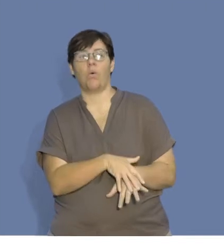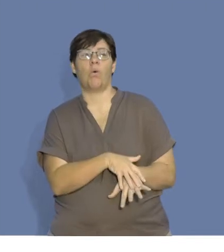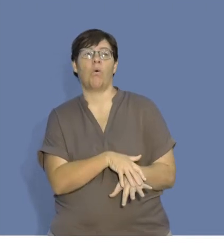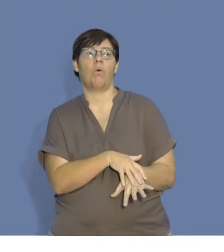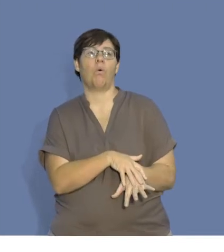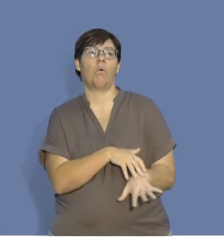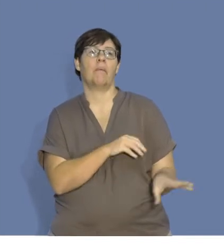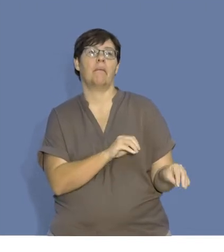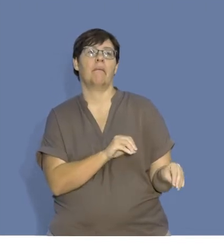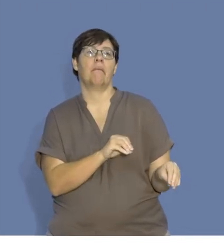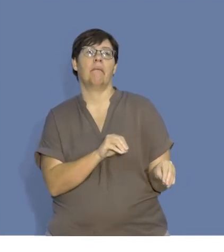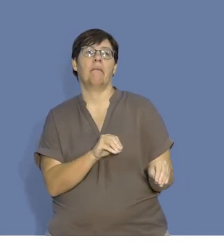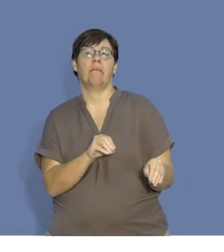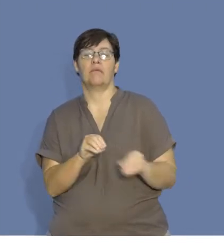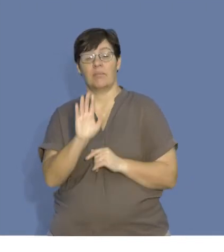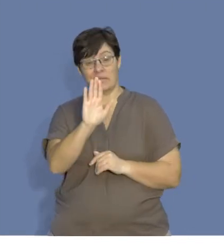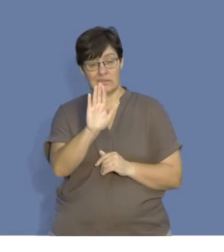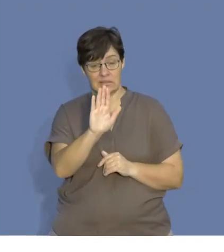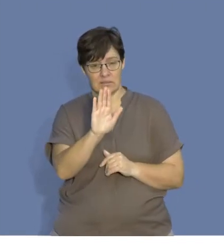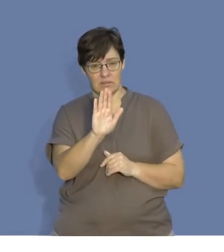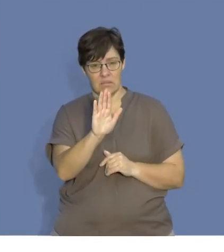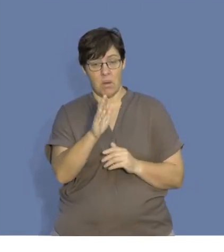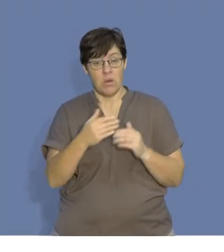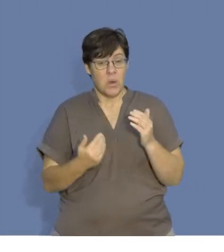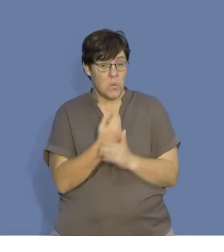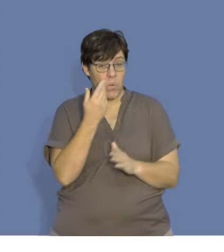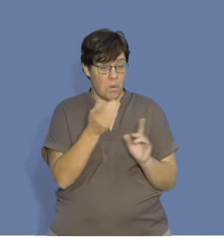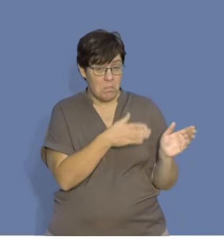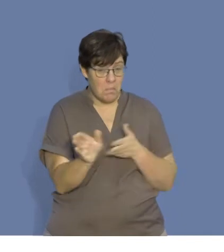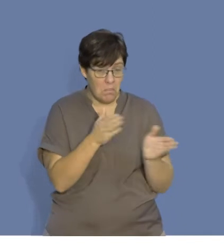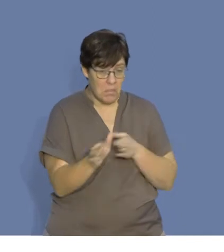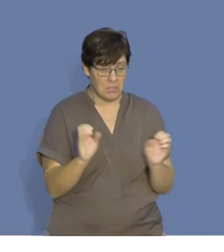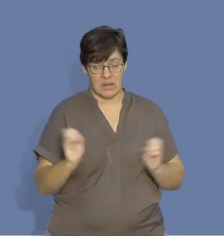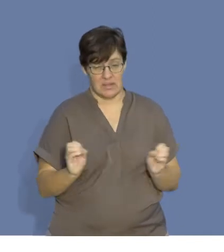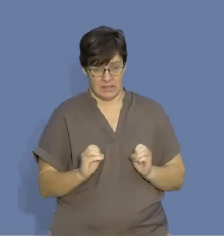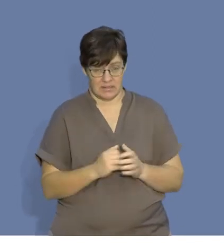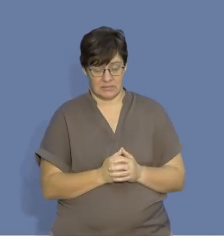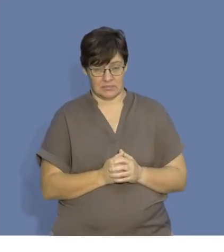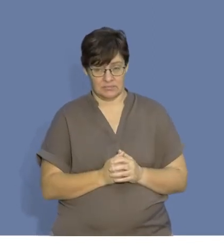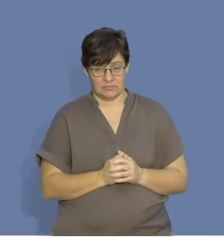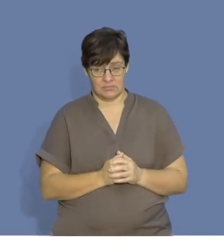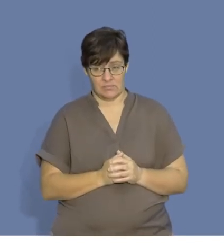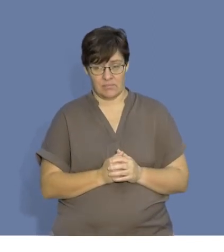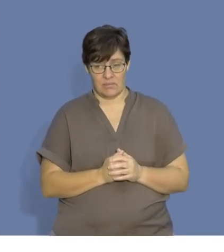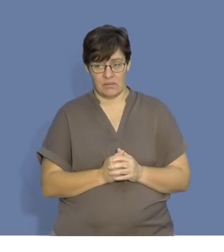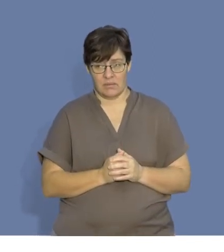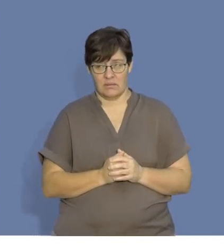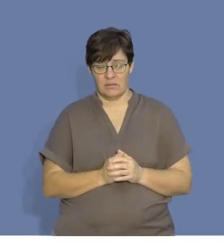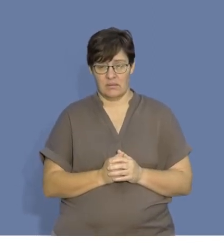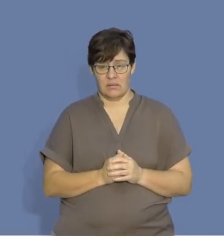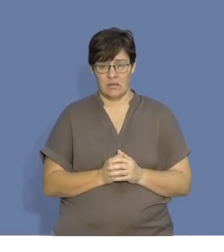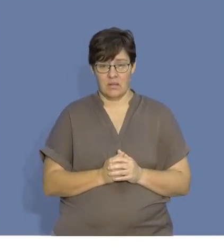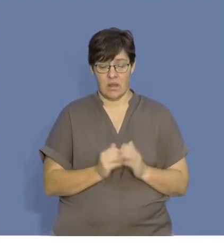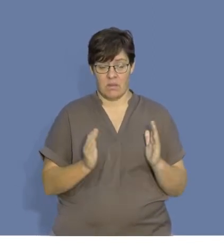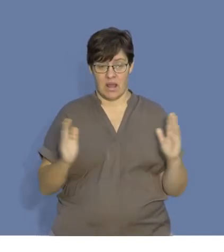slowly, but I'm not getting any electrons now. So as I've made the wavelength